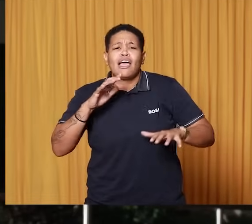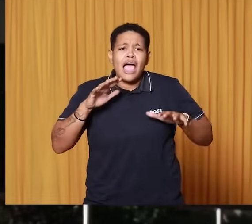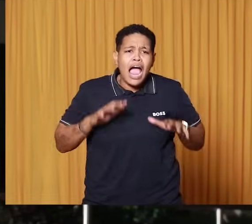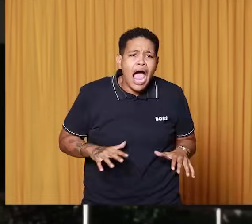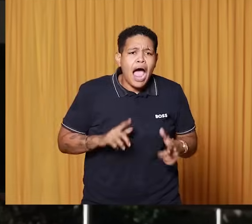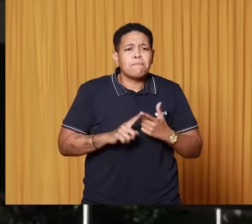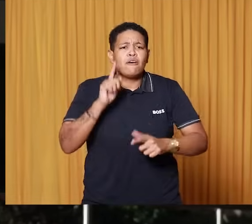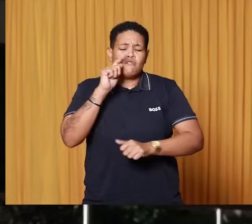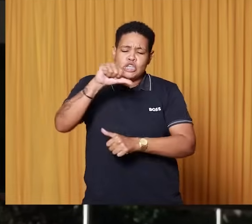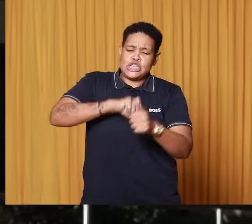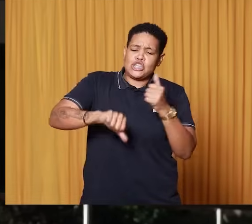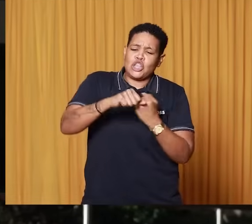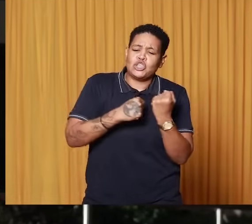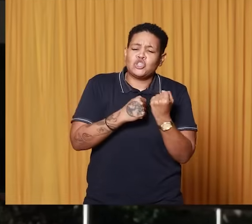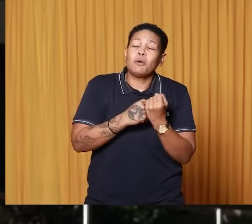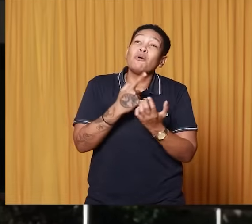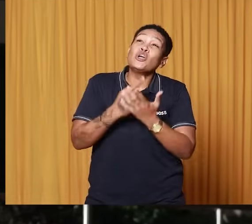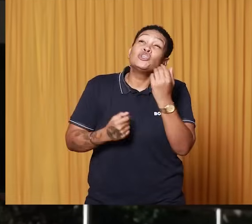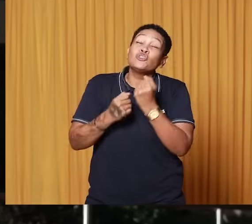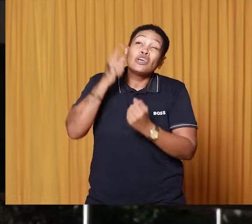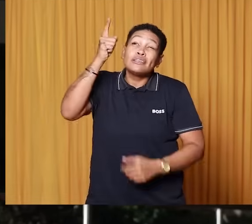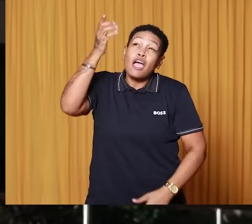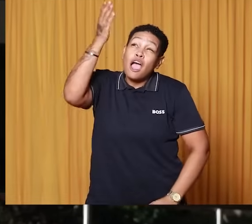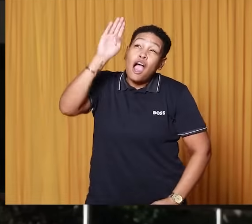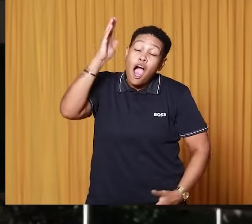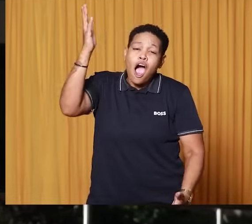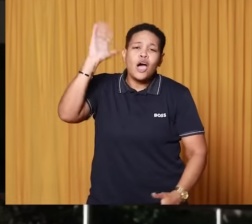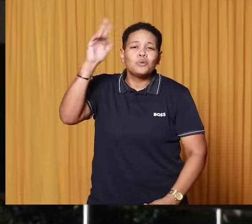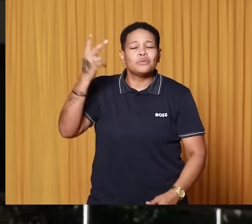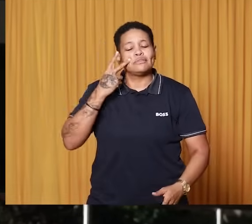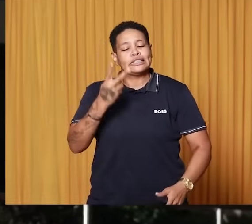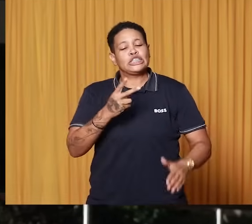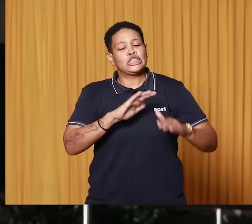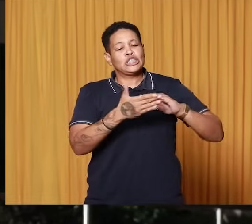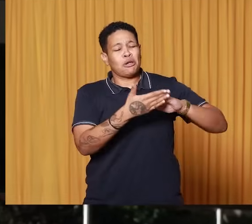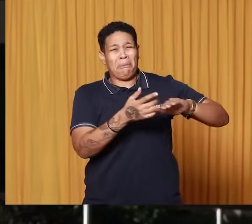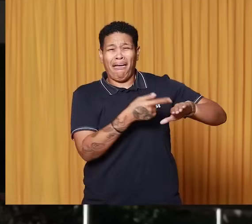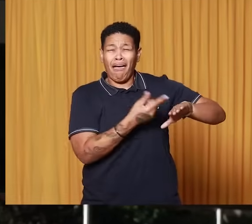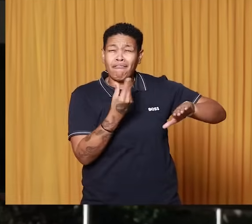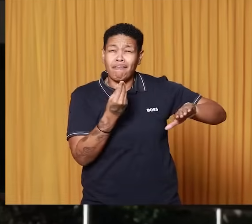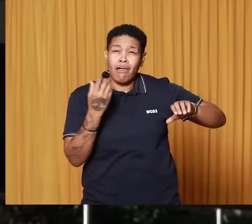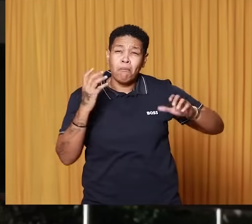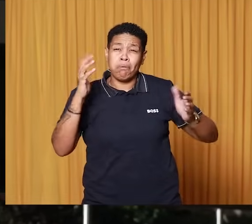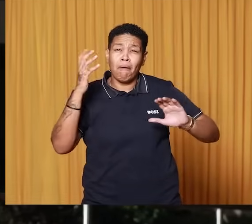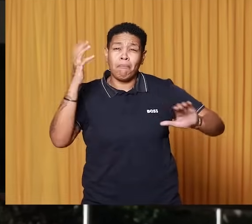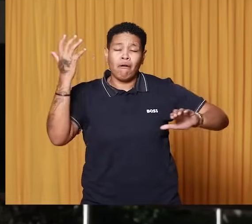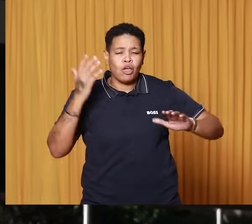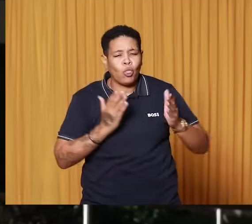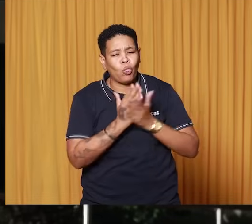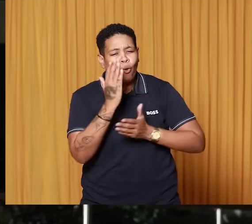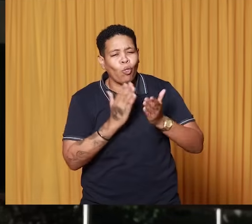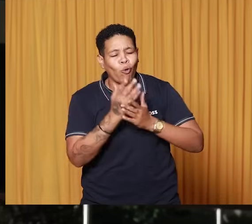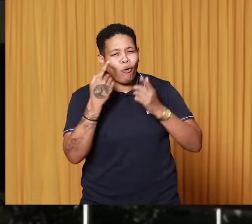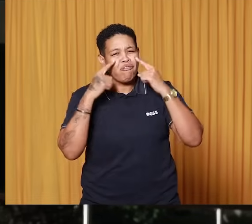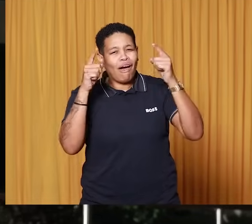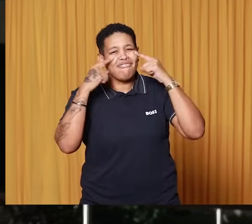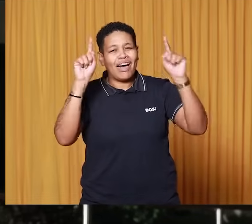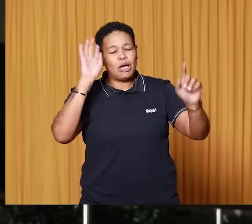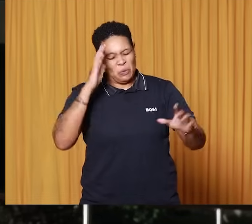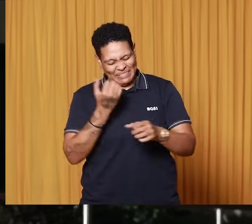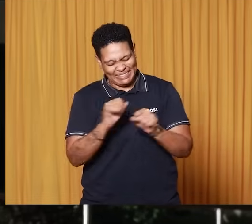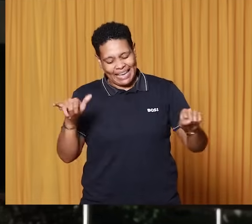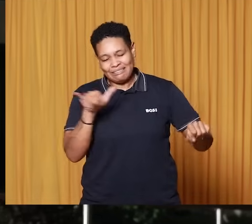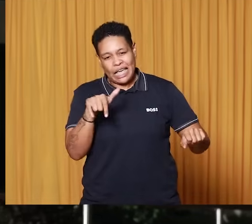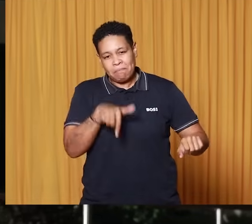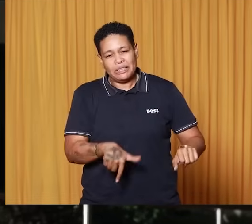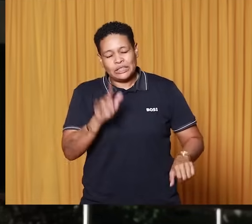calm, and for each other, trusting that God, who has seen Jamaica through every storm, will carry us safely through